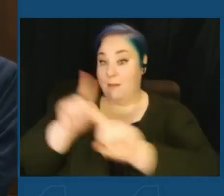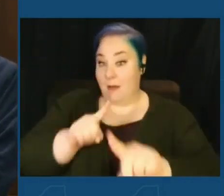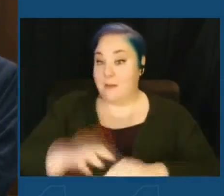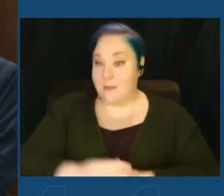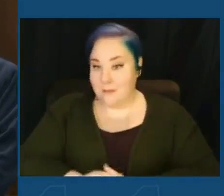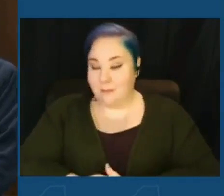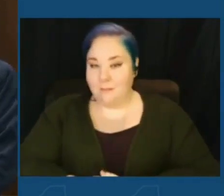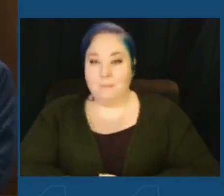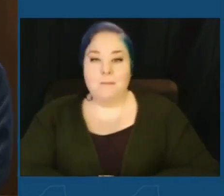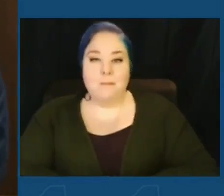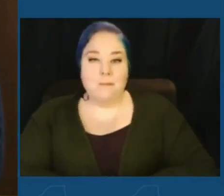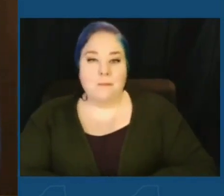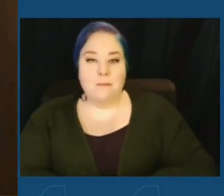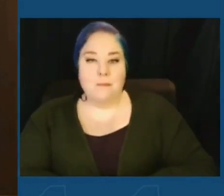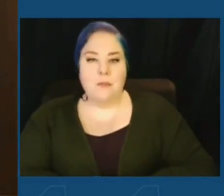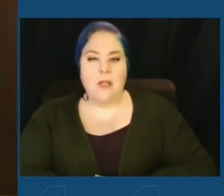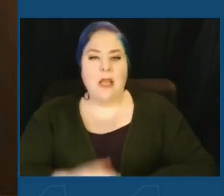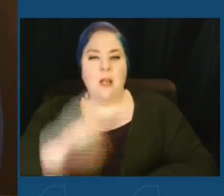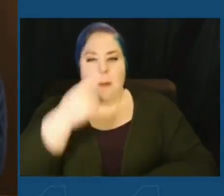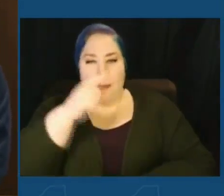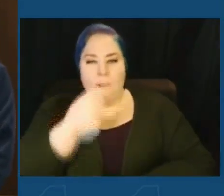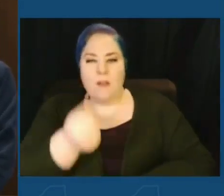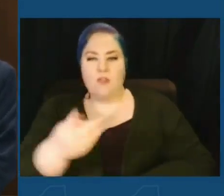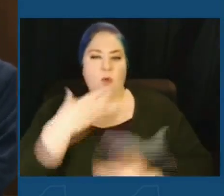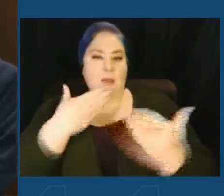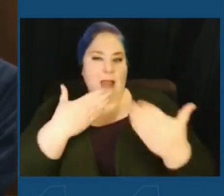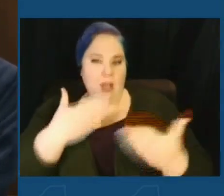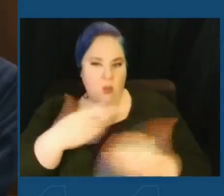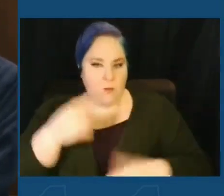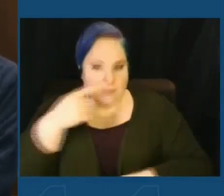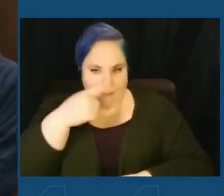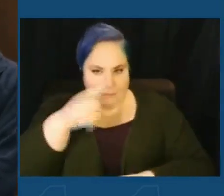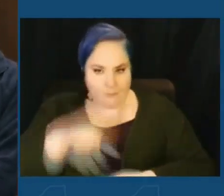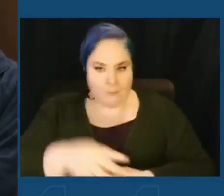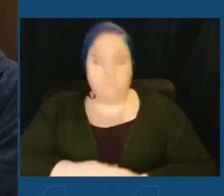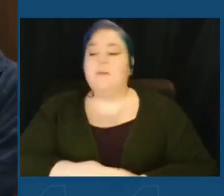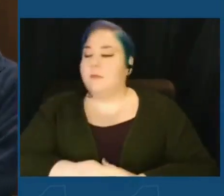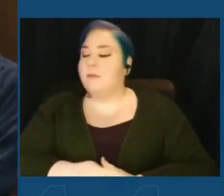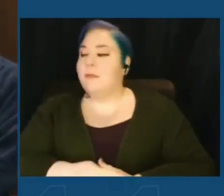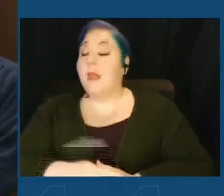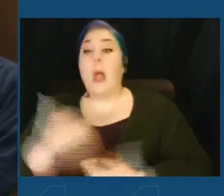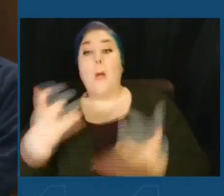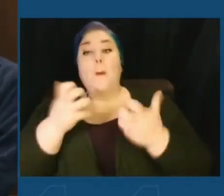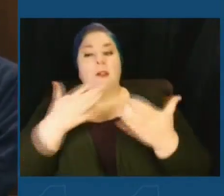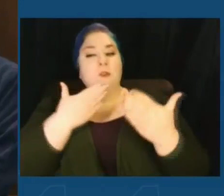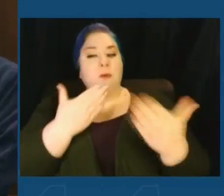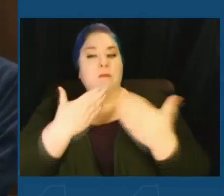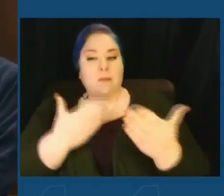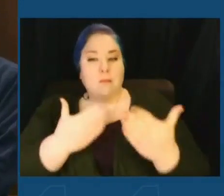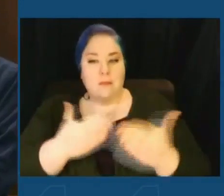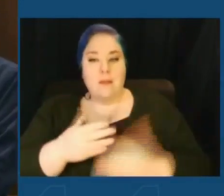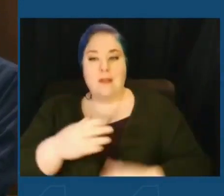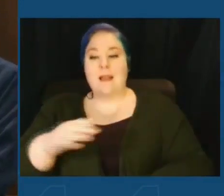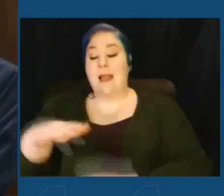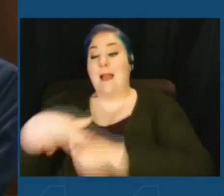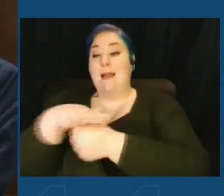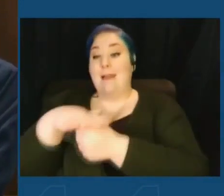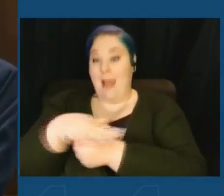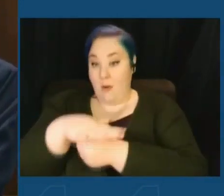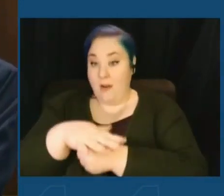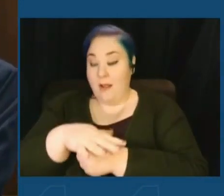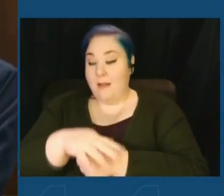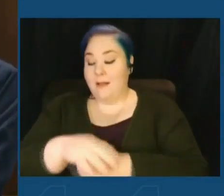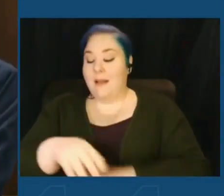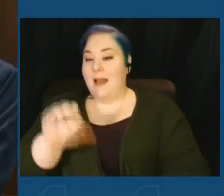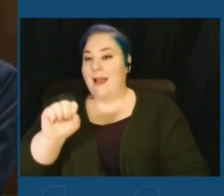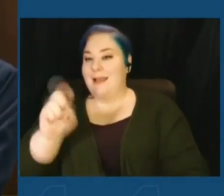make a couple of acknowledgements just very quickly? I want to also acknowledge, the county executive was good to acknowledge some of